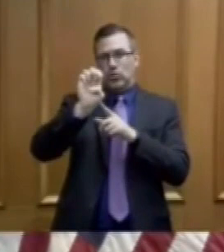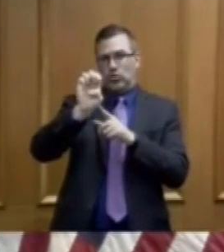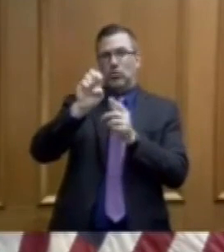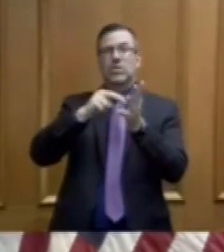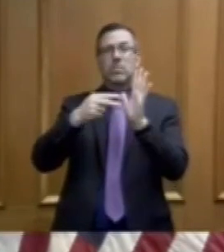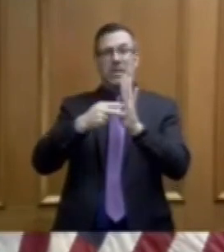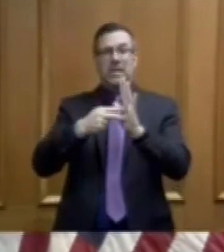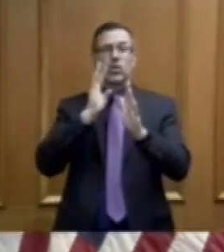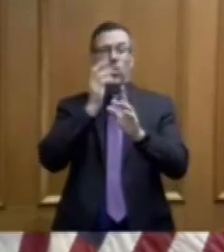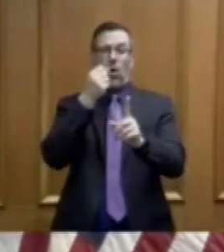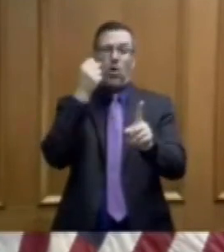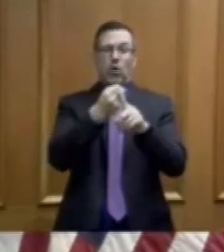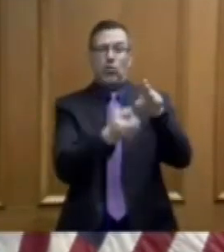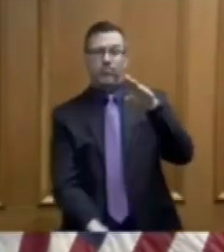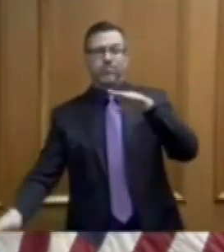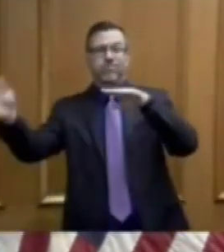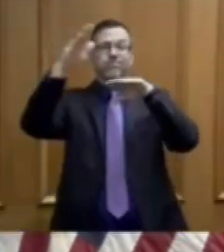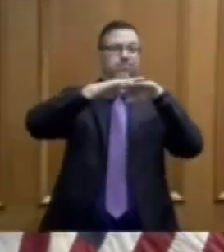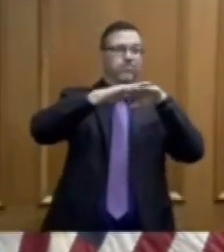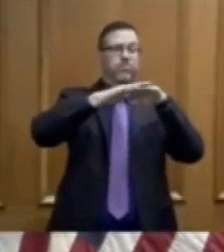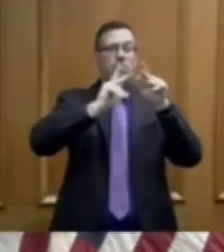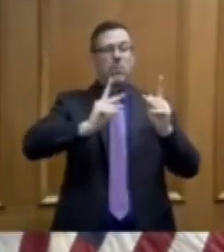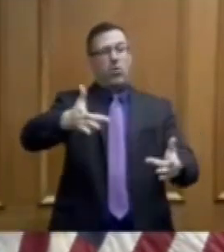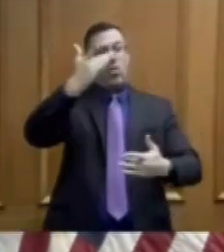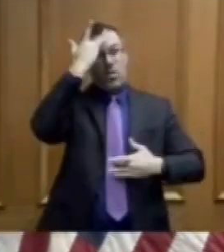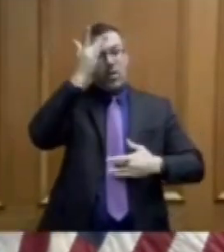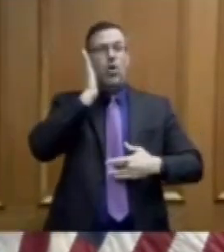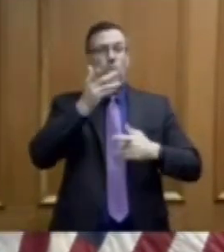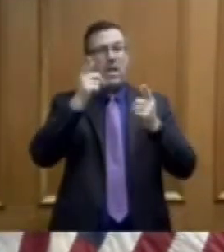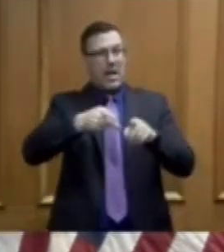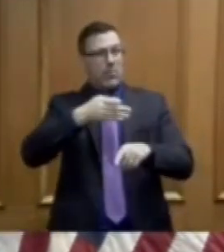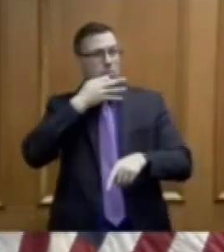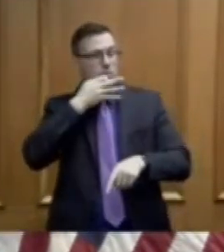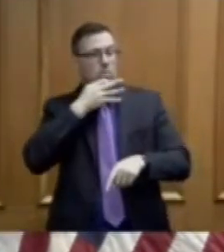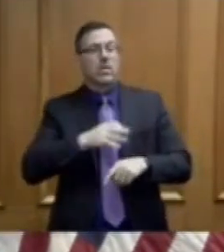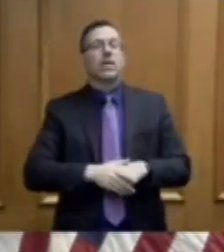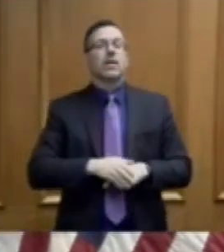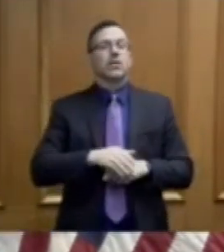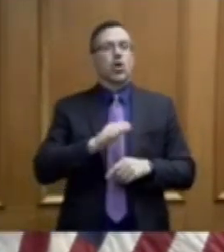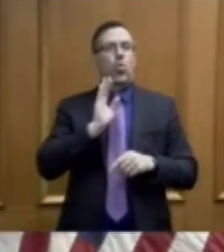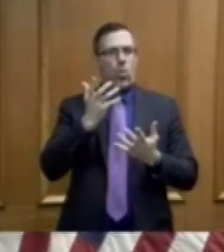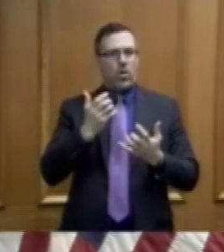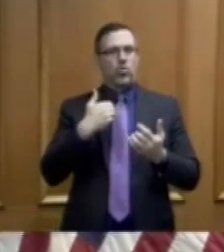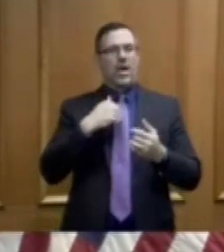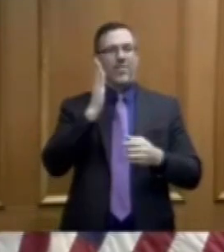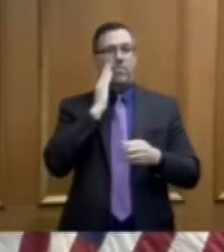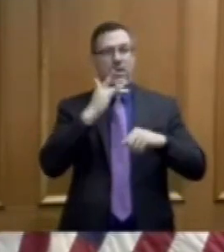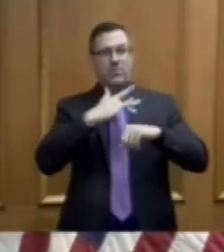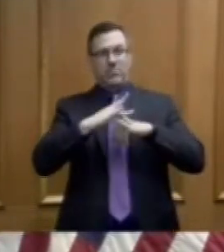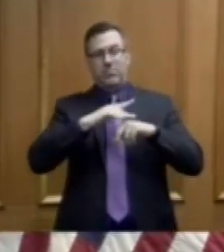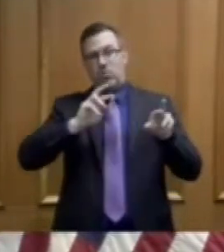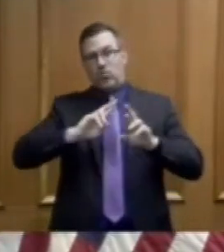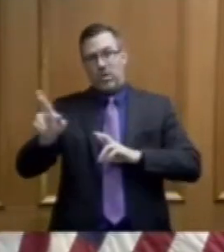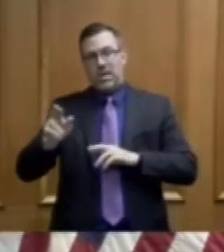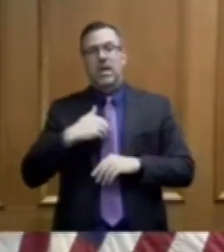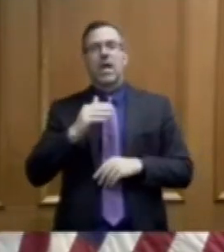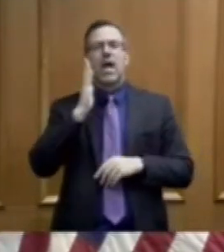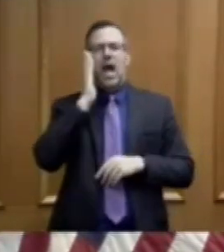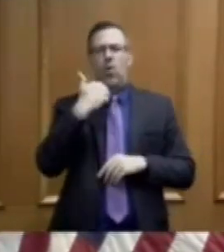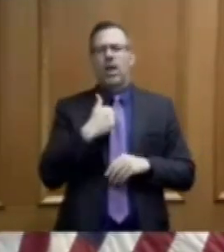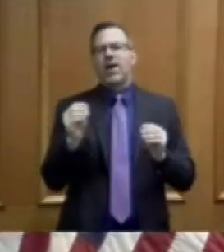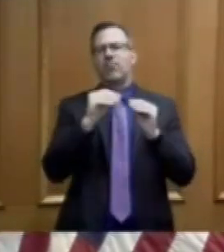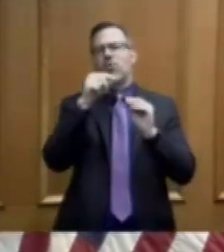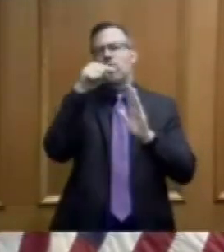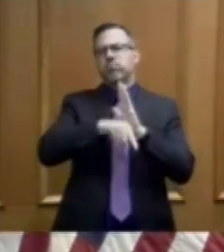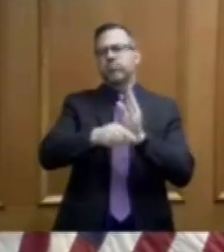surge. I'm going to share a little more about the planning and our specific work with the Corps of Engineers At our briefing tomorrow, we'll have more definitive